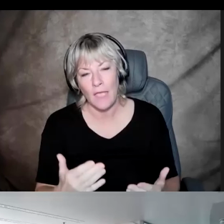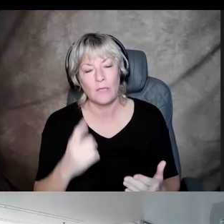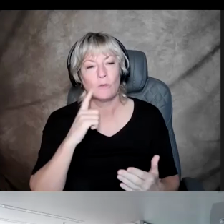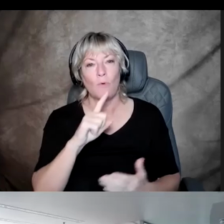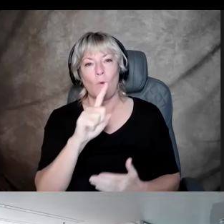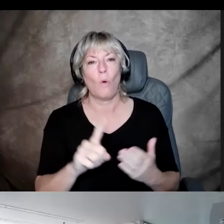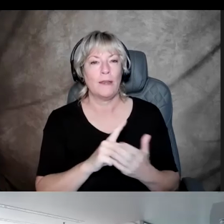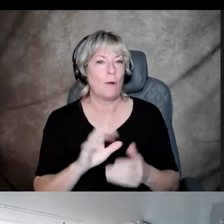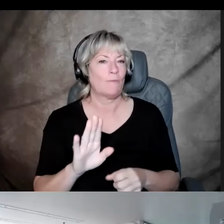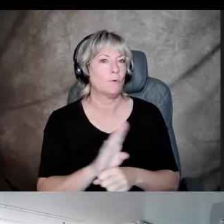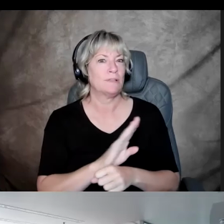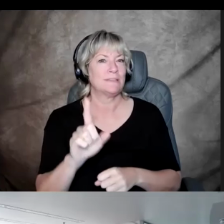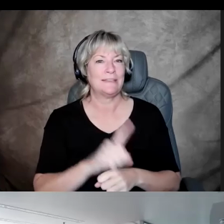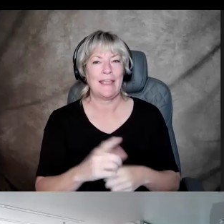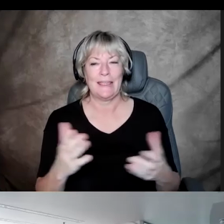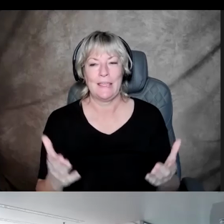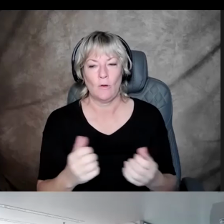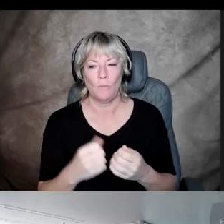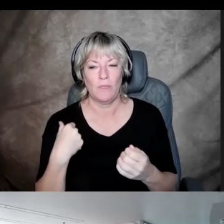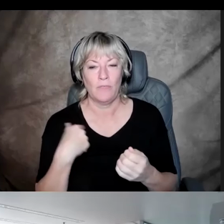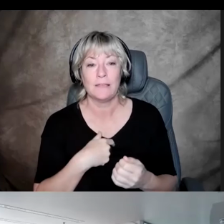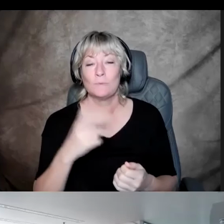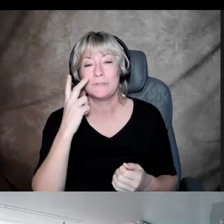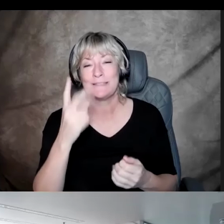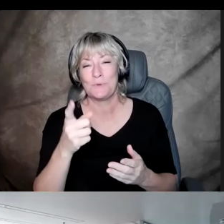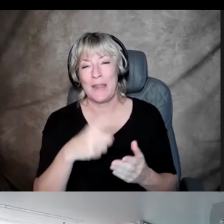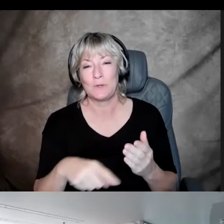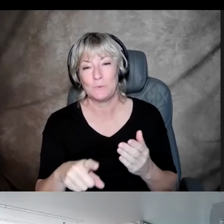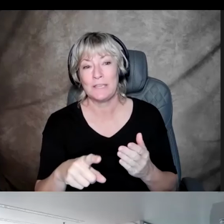with us here at Crisis Jam. And we'll see you next week